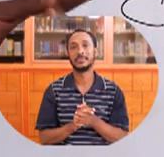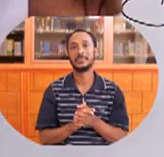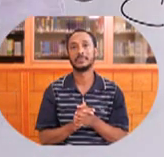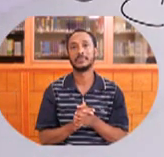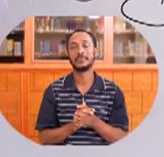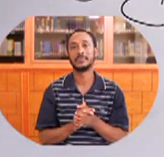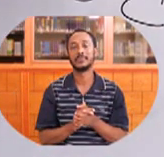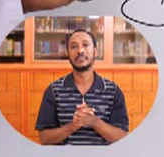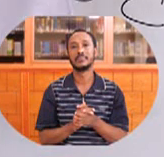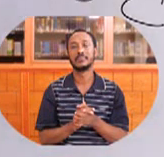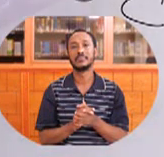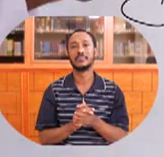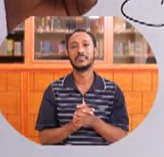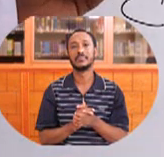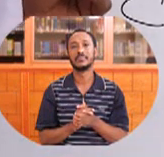from